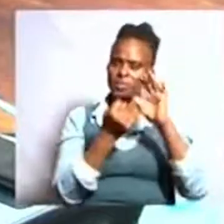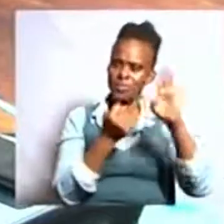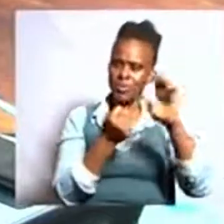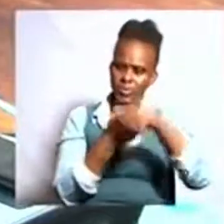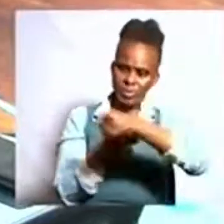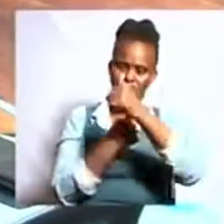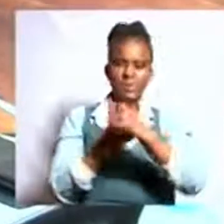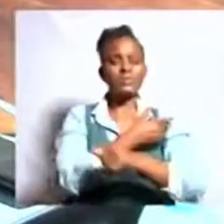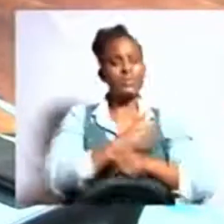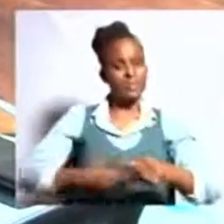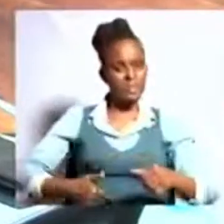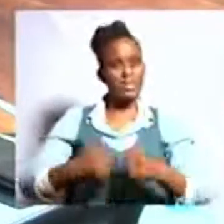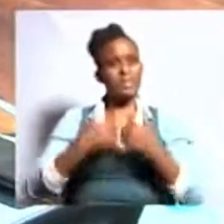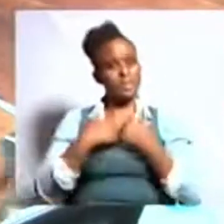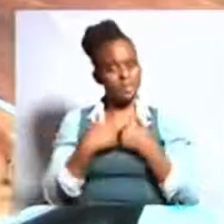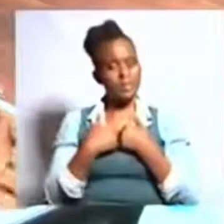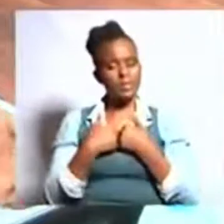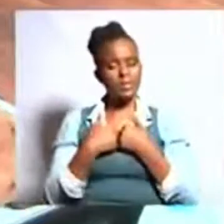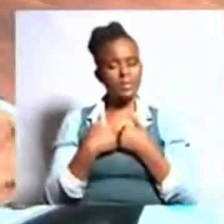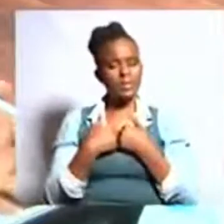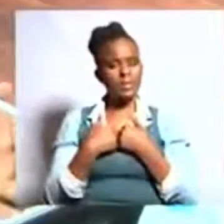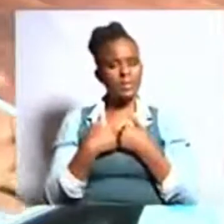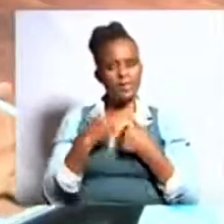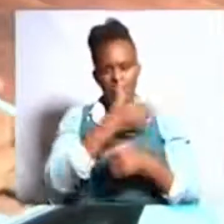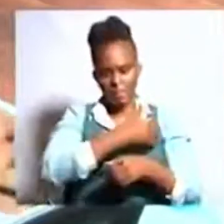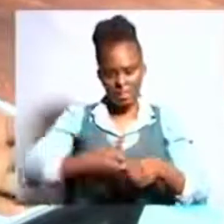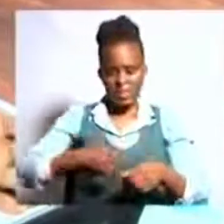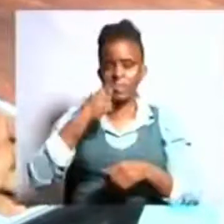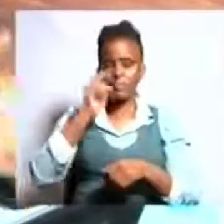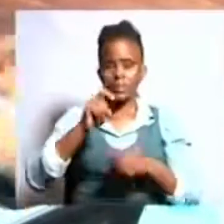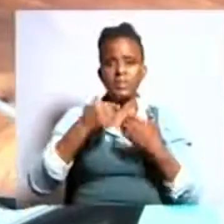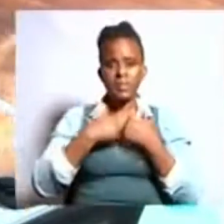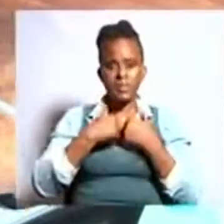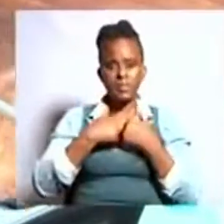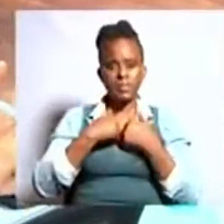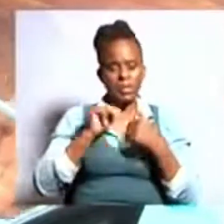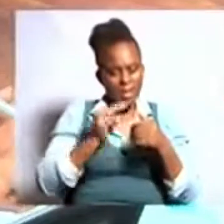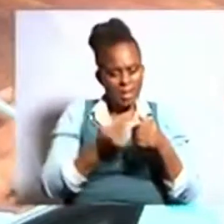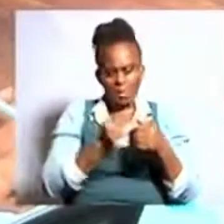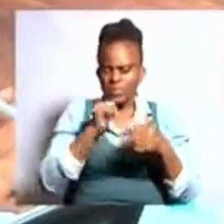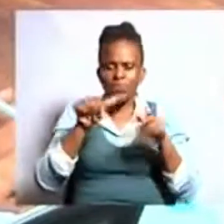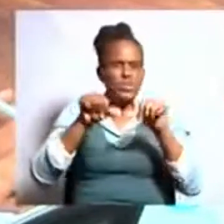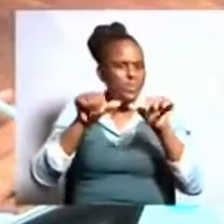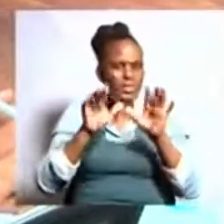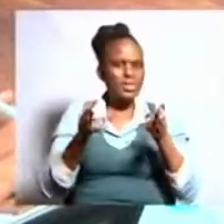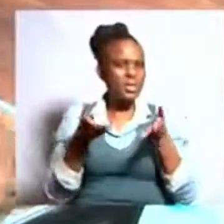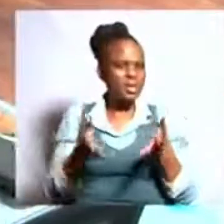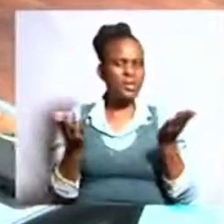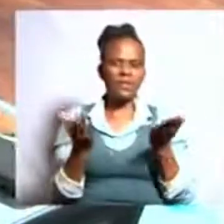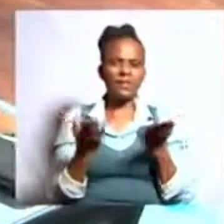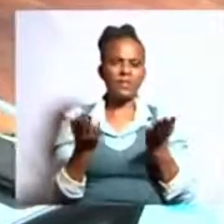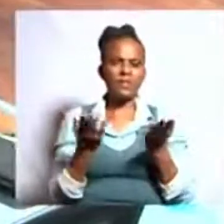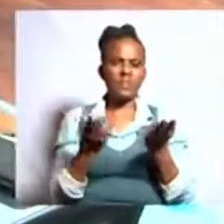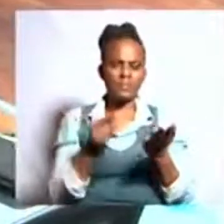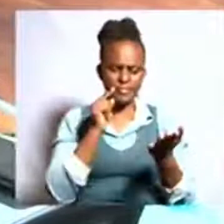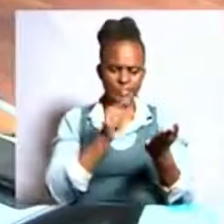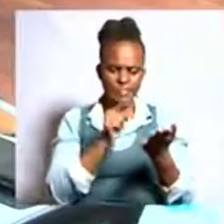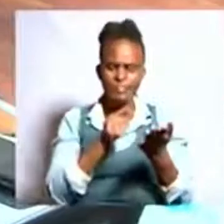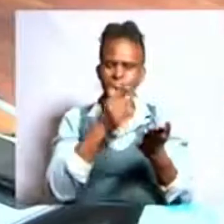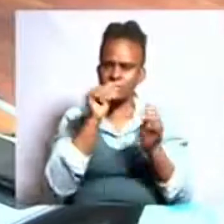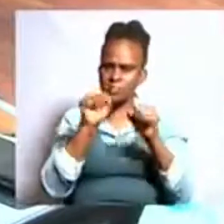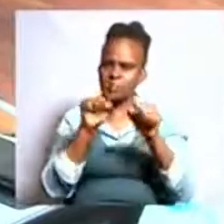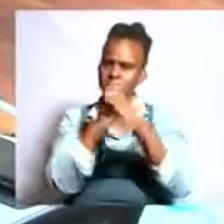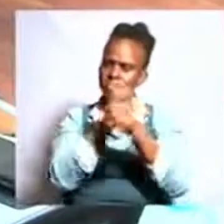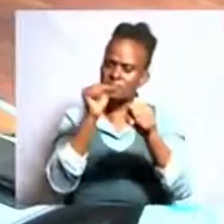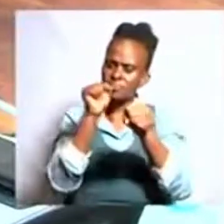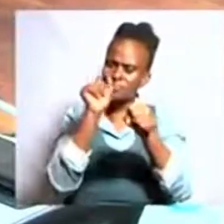seriously. Some of these matters that you are bringing before this committee, us are not auditors here. These could have been resolved